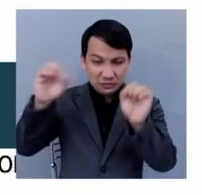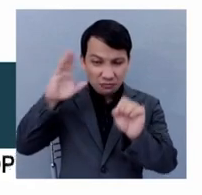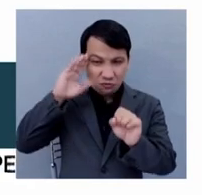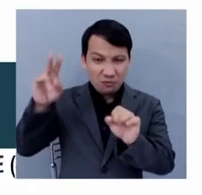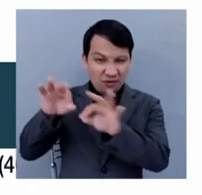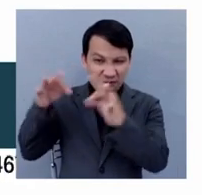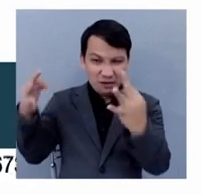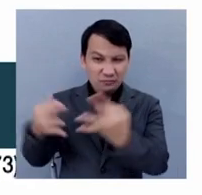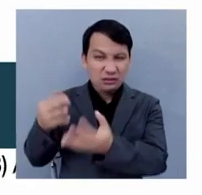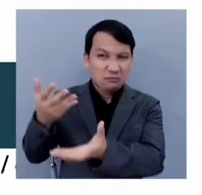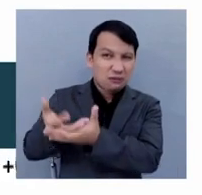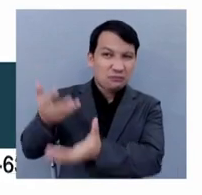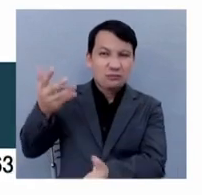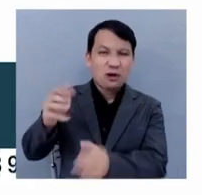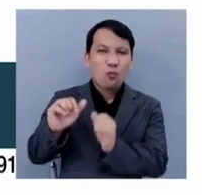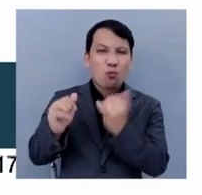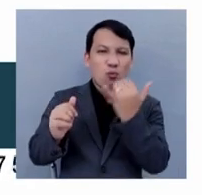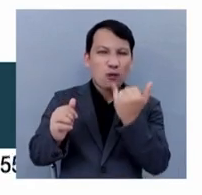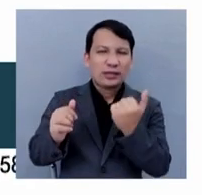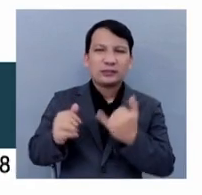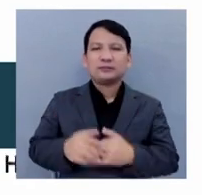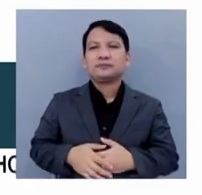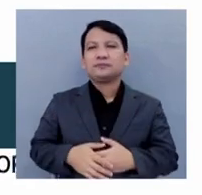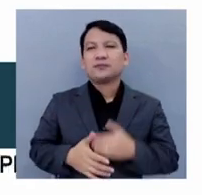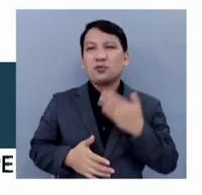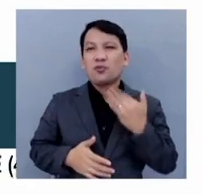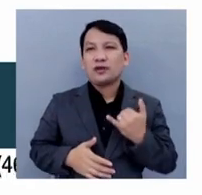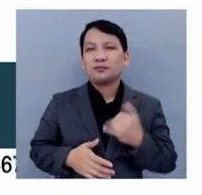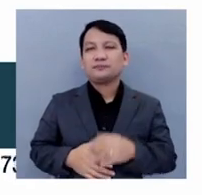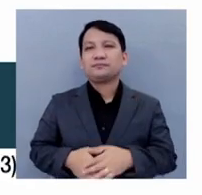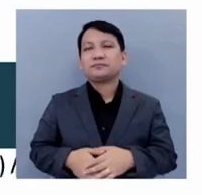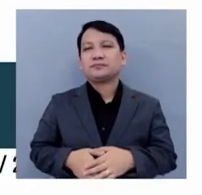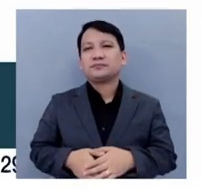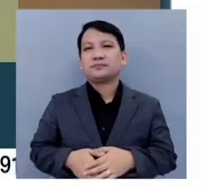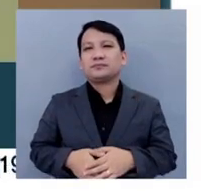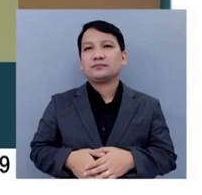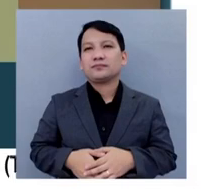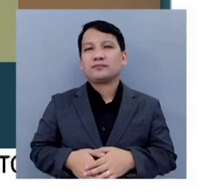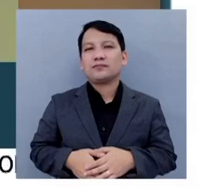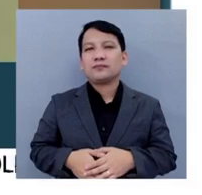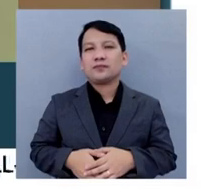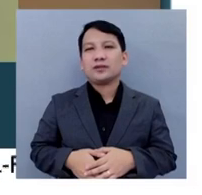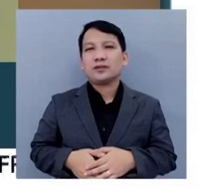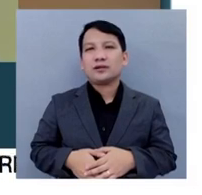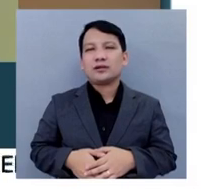that I just mentioned to you? Because the single biggest